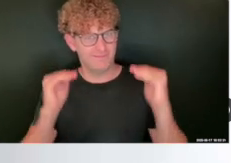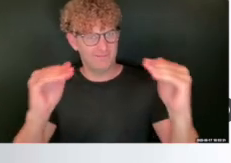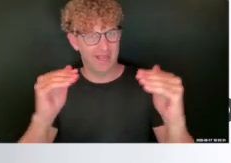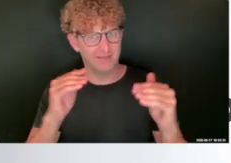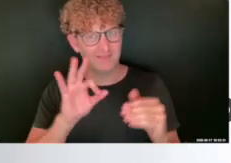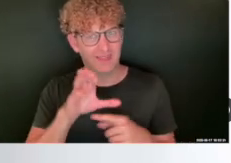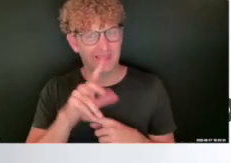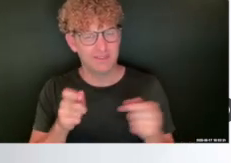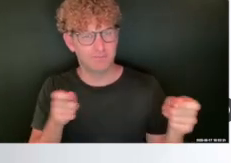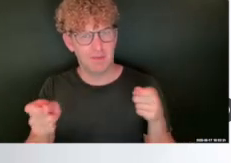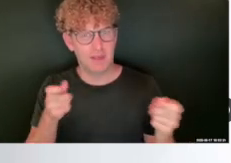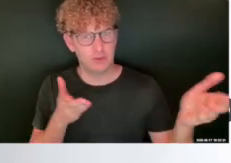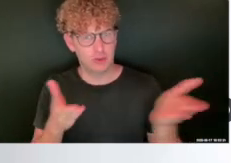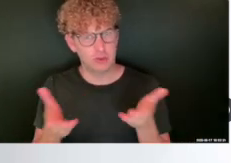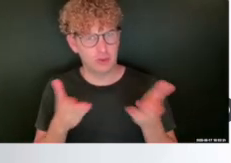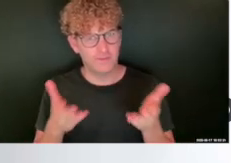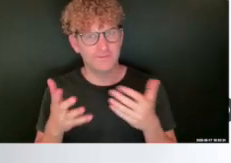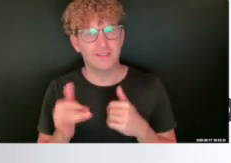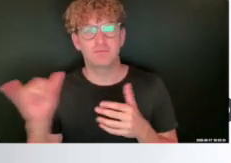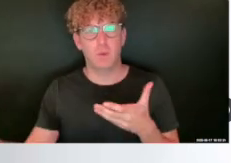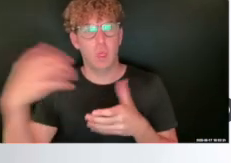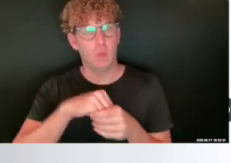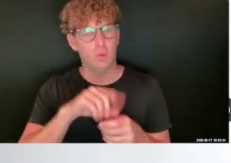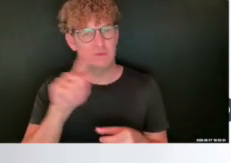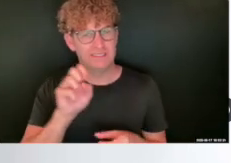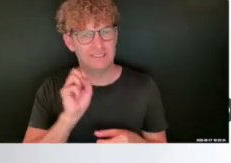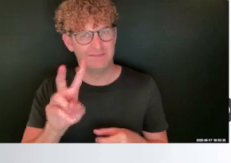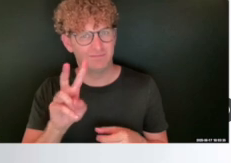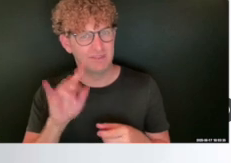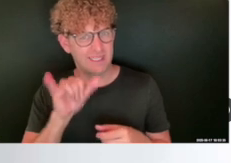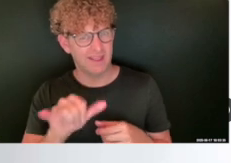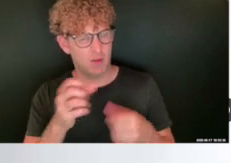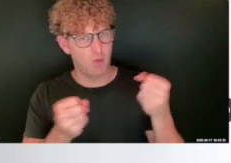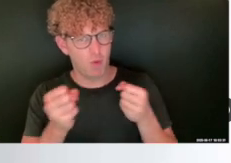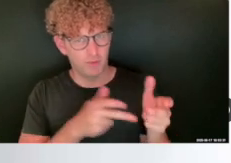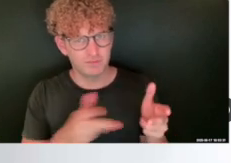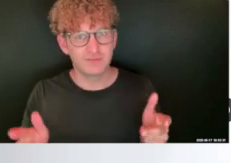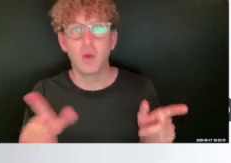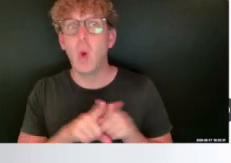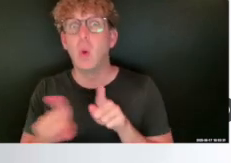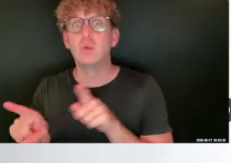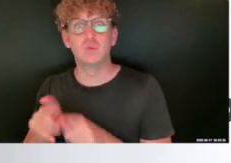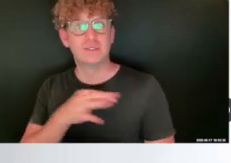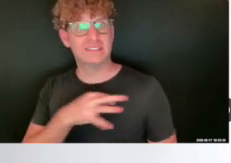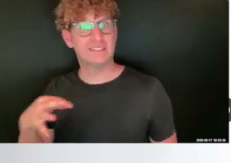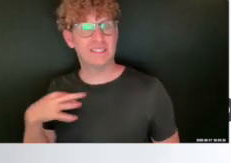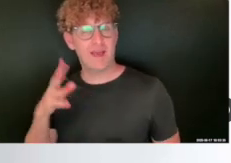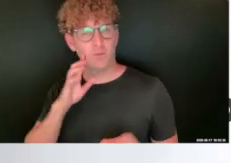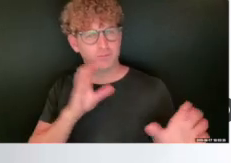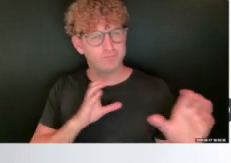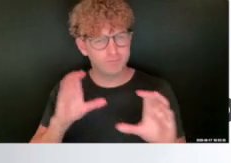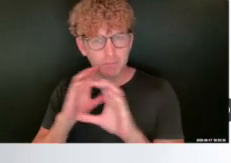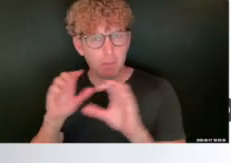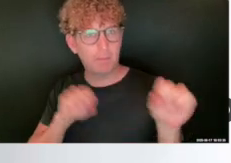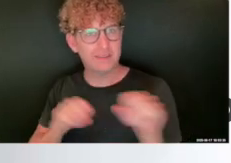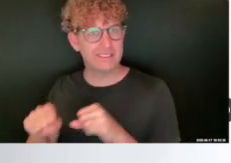vehicle voucher program could help foster the market by reducing costs and increasing the supply of vehicles. It would also allow